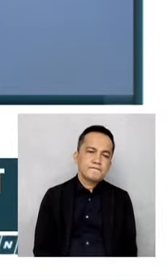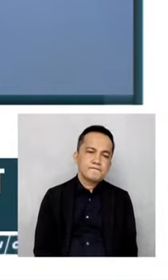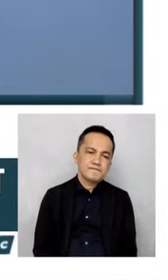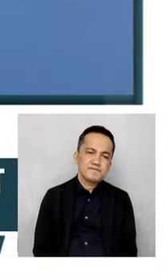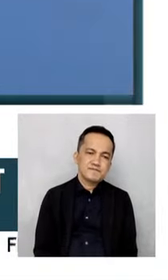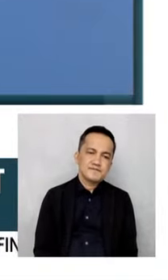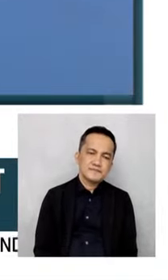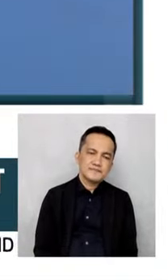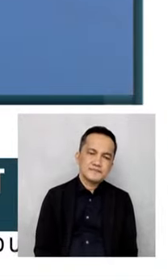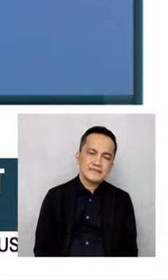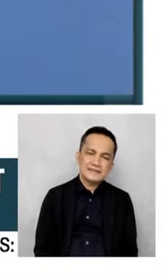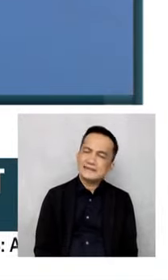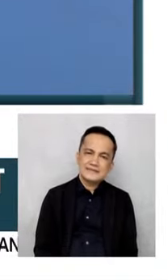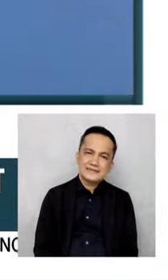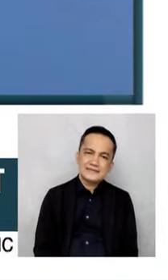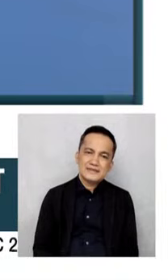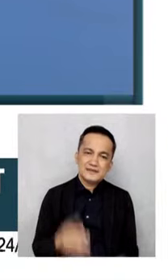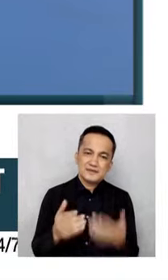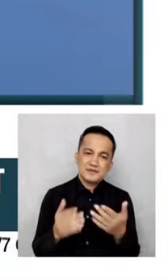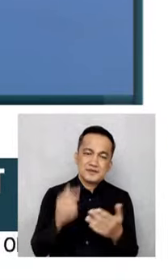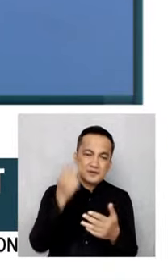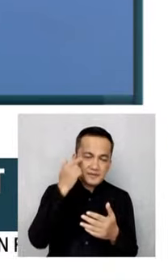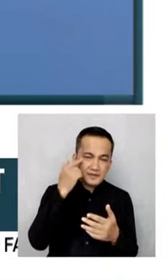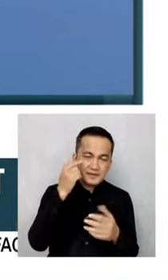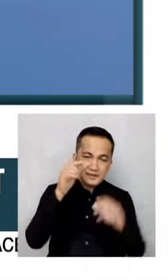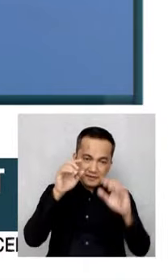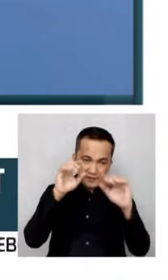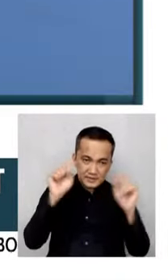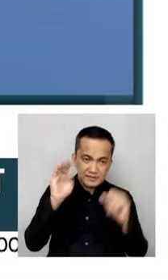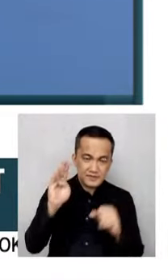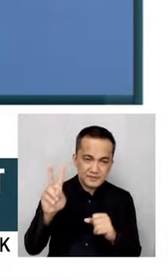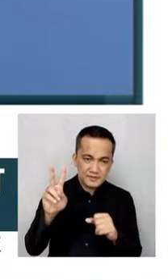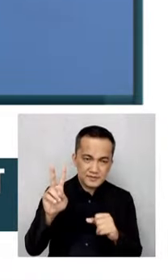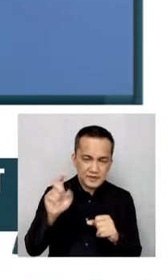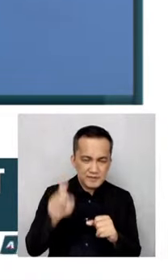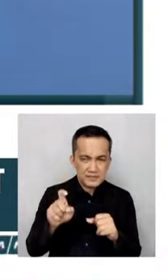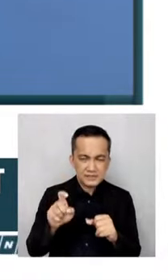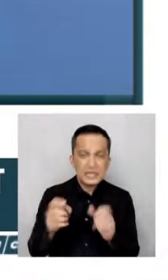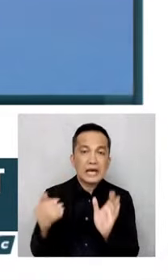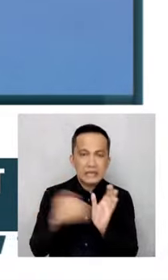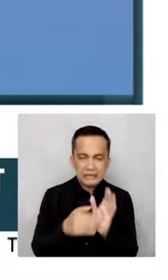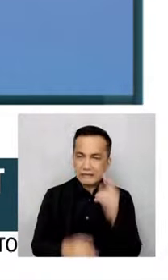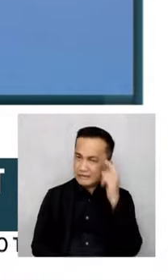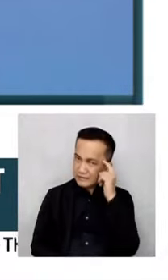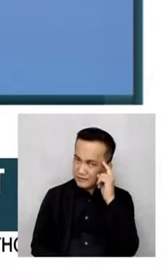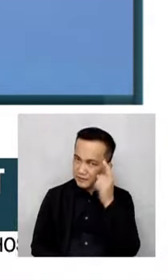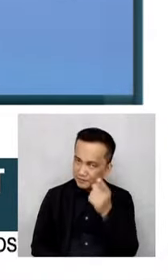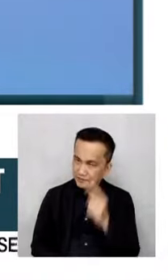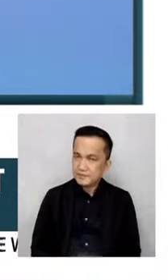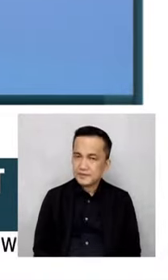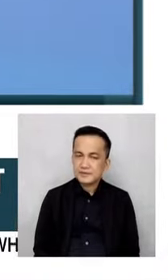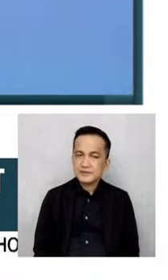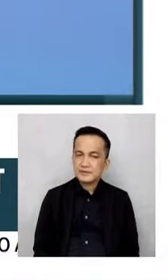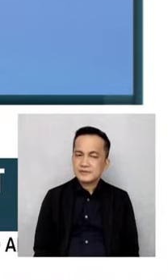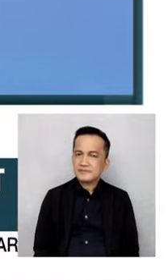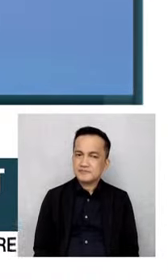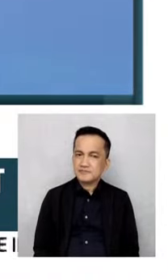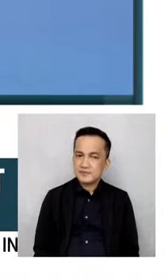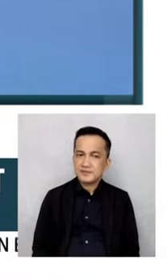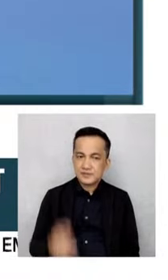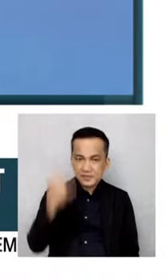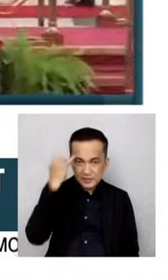maybe the government or President Marcos should rethink his idea that